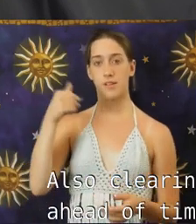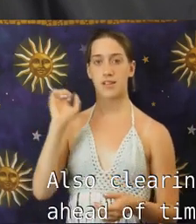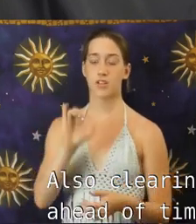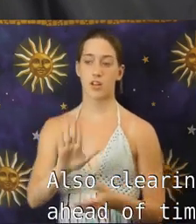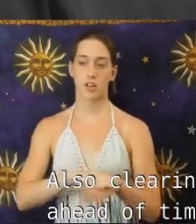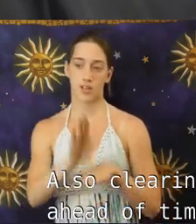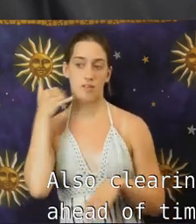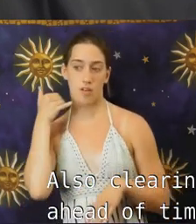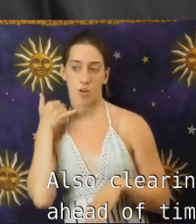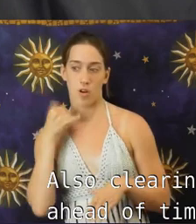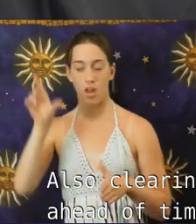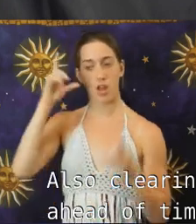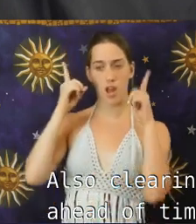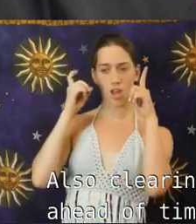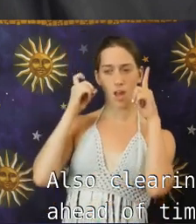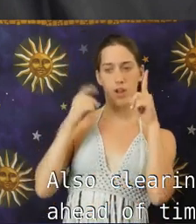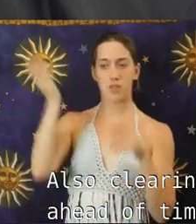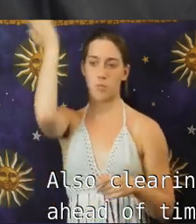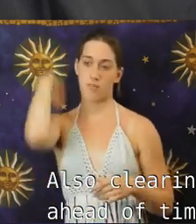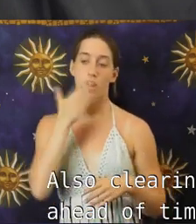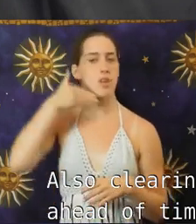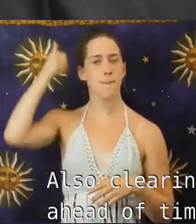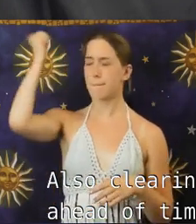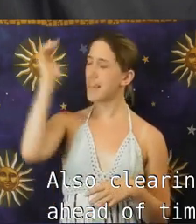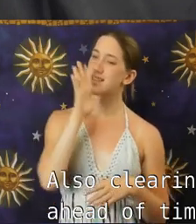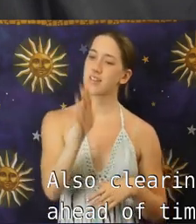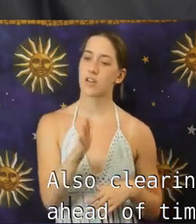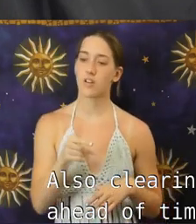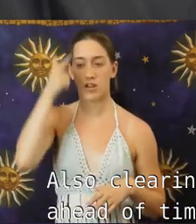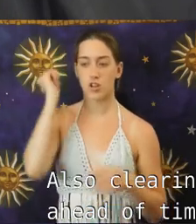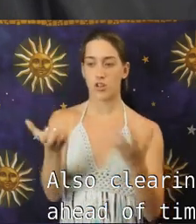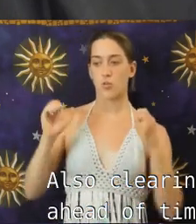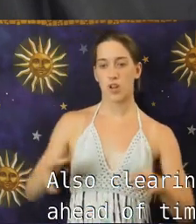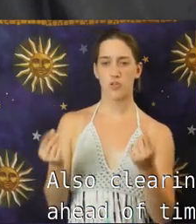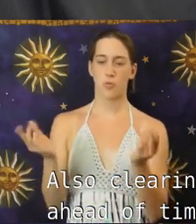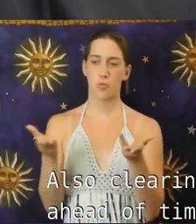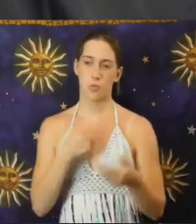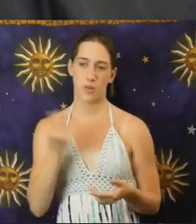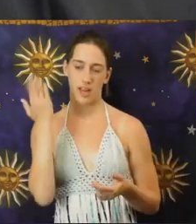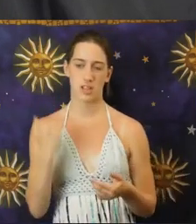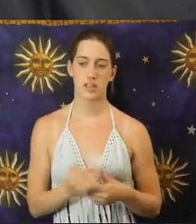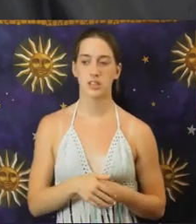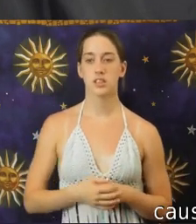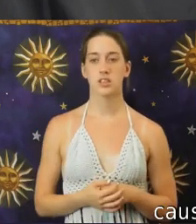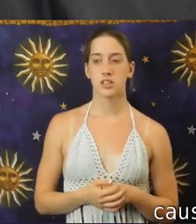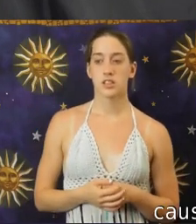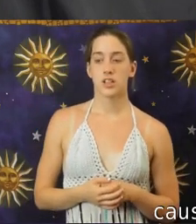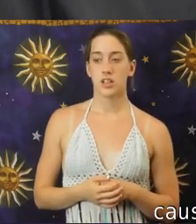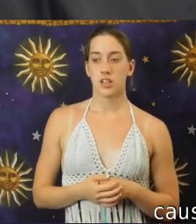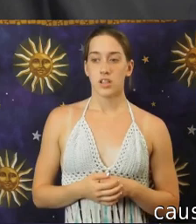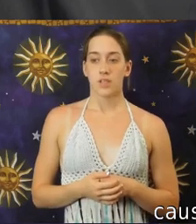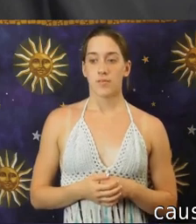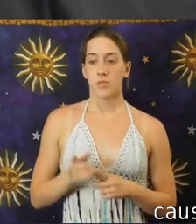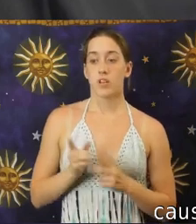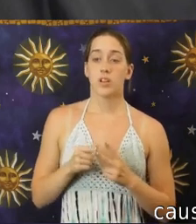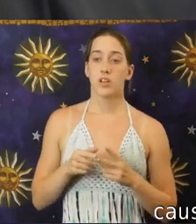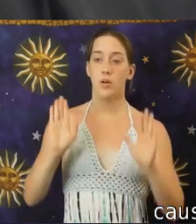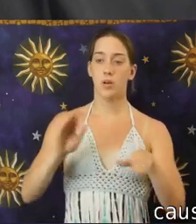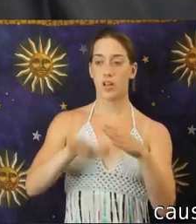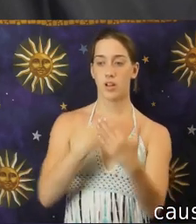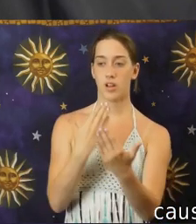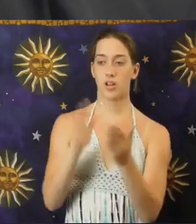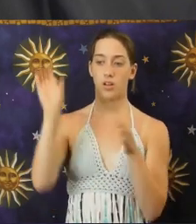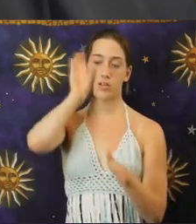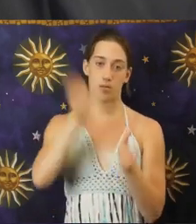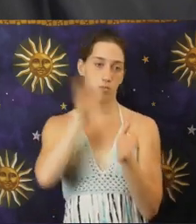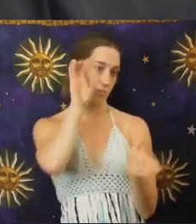Also, clearing out the storage on your phone or cameras ahead of time is best if you can, because you don't want to do